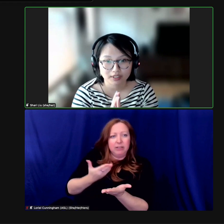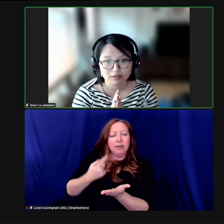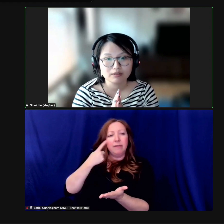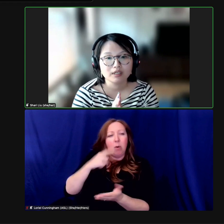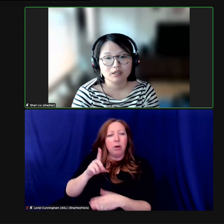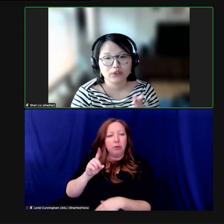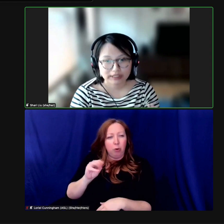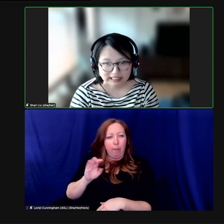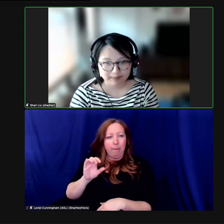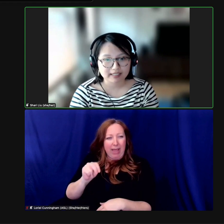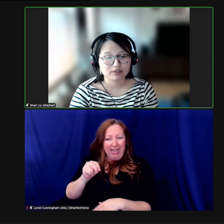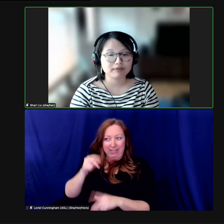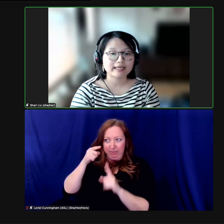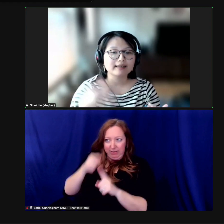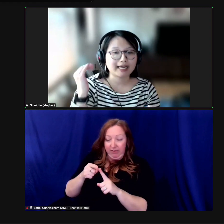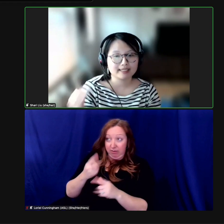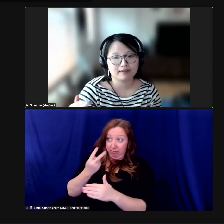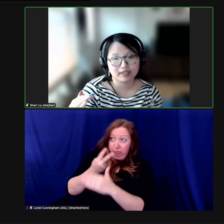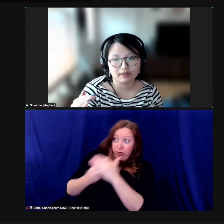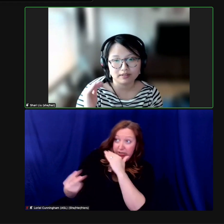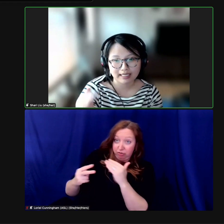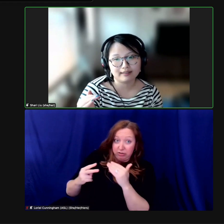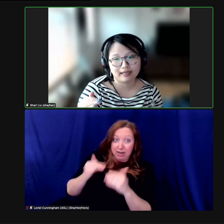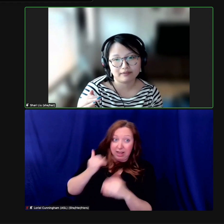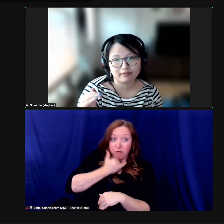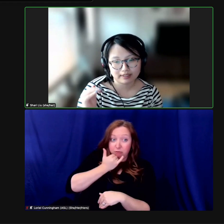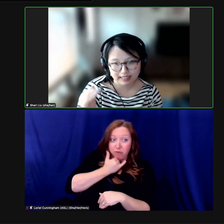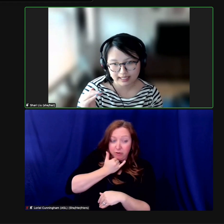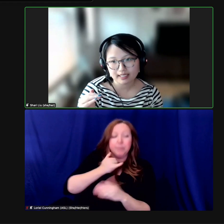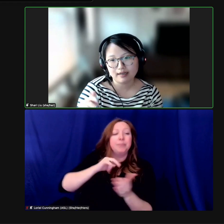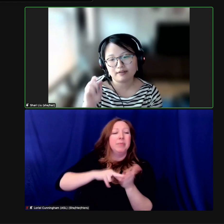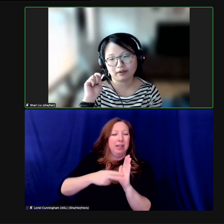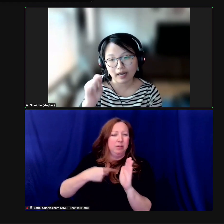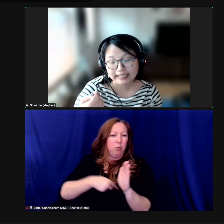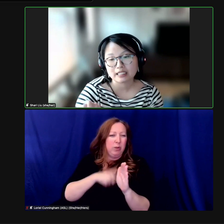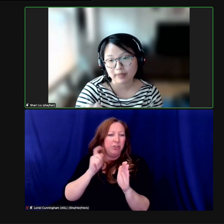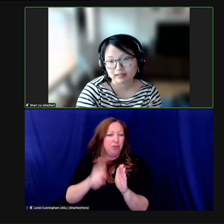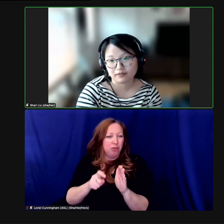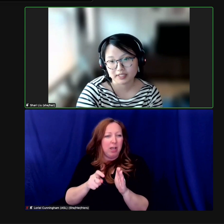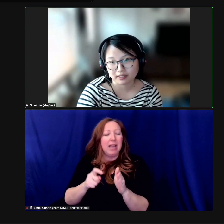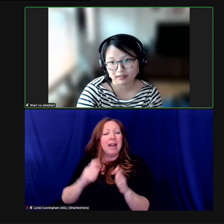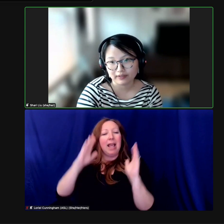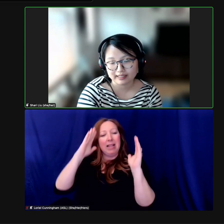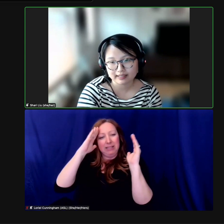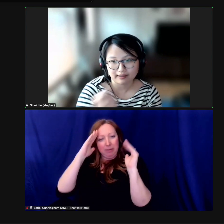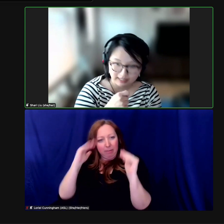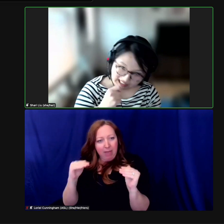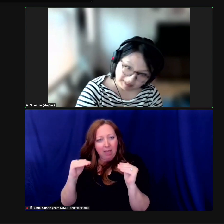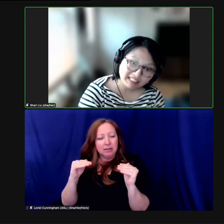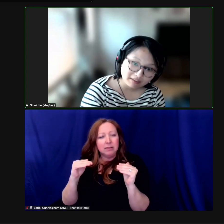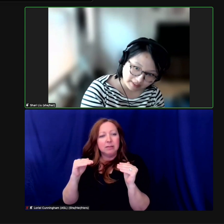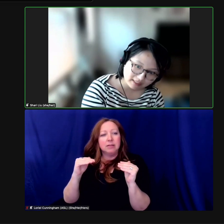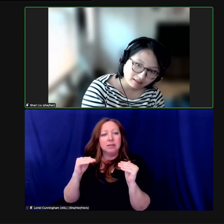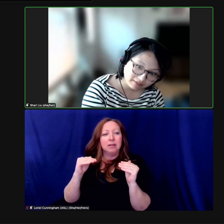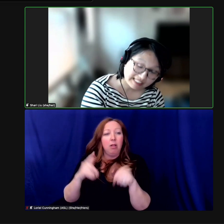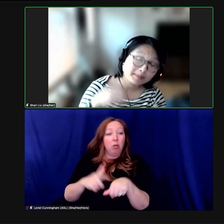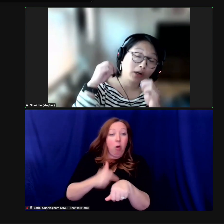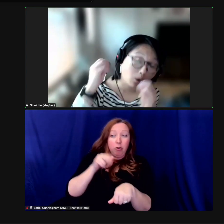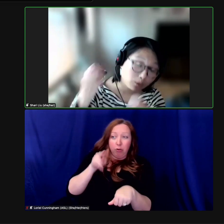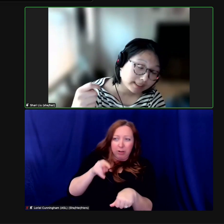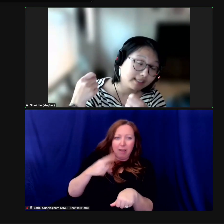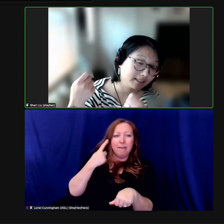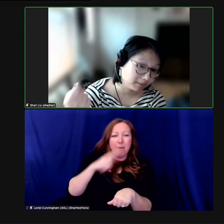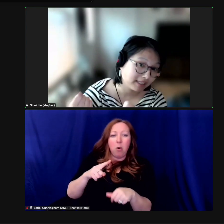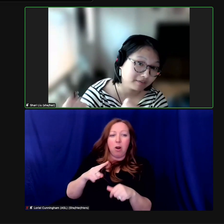If so, we should expect greater activity in those held-out data for unexpected physical events than expected physical events,